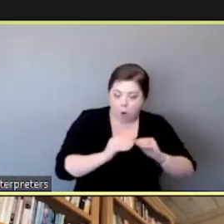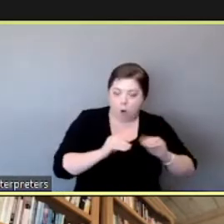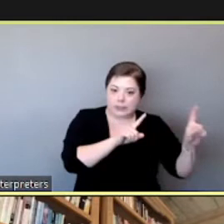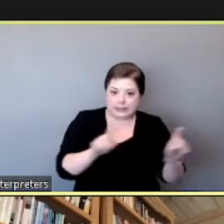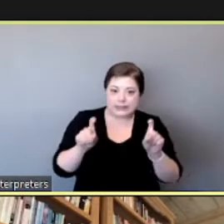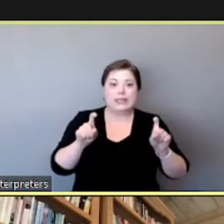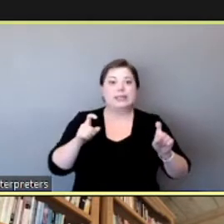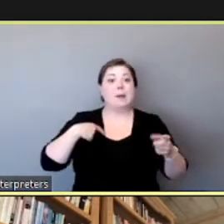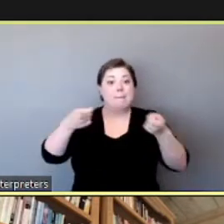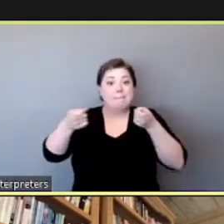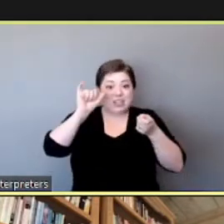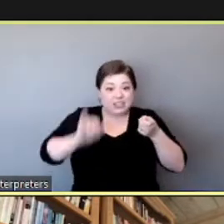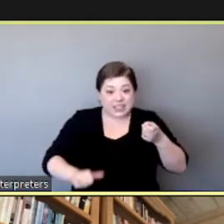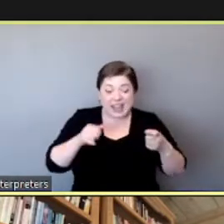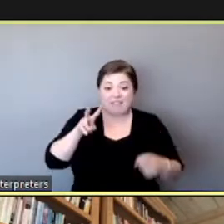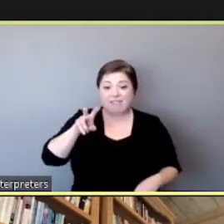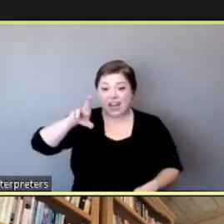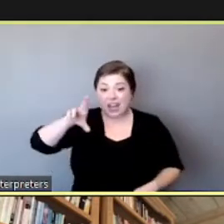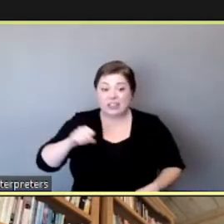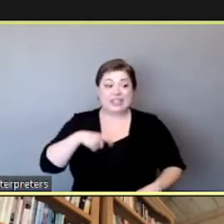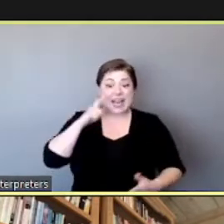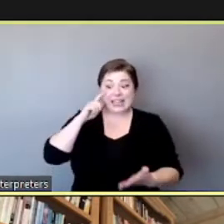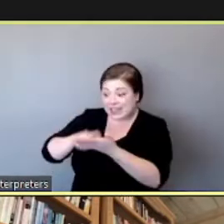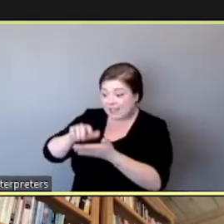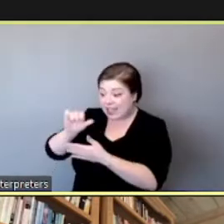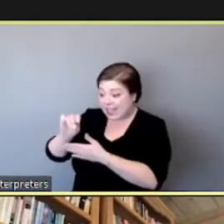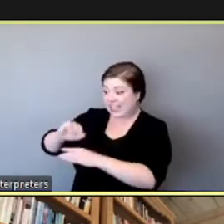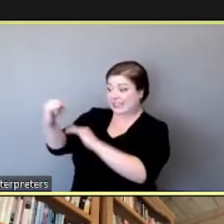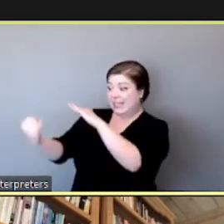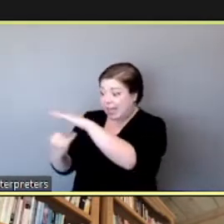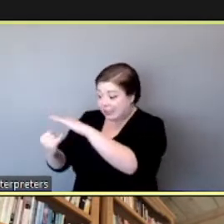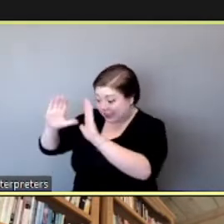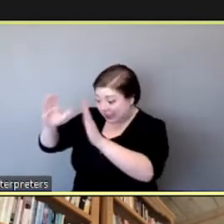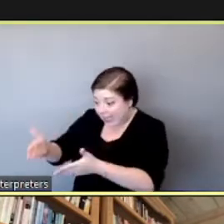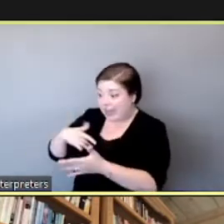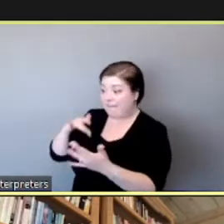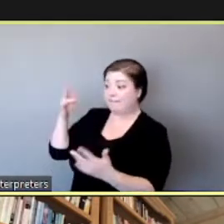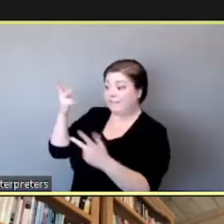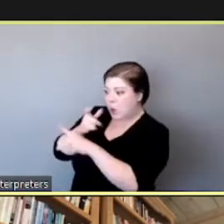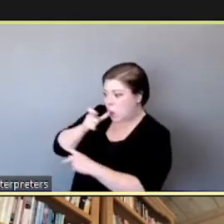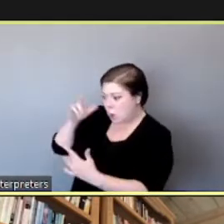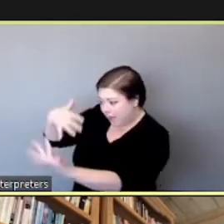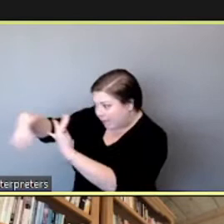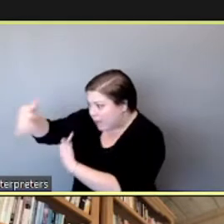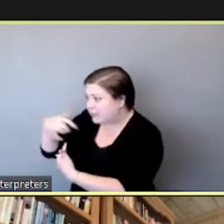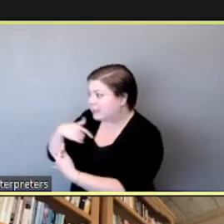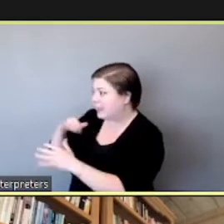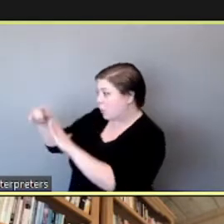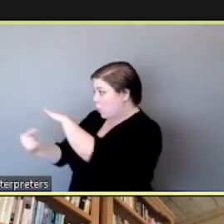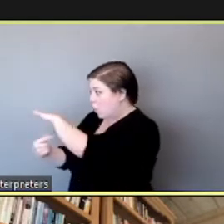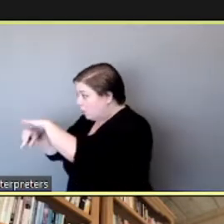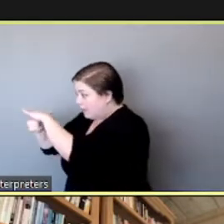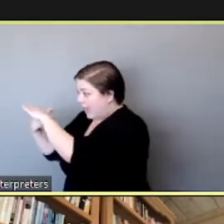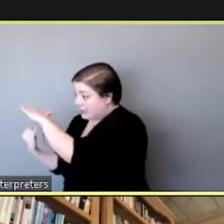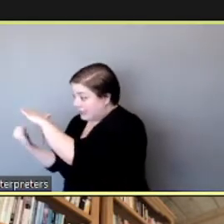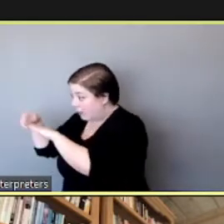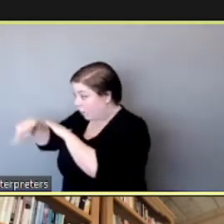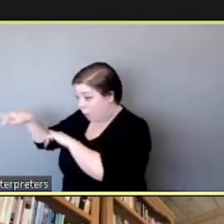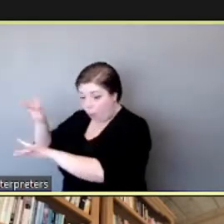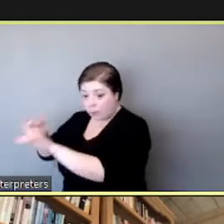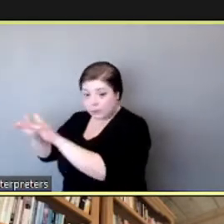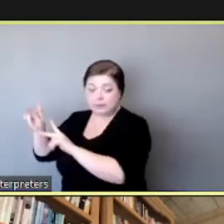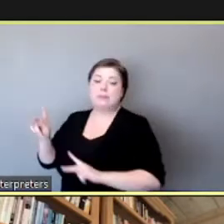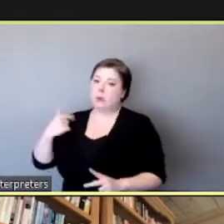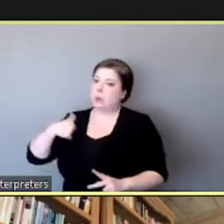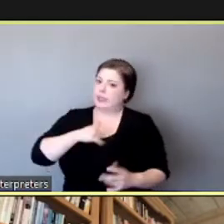identify cases, to isolate them, to get a hold of their contacts and quarantine their contacts. We're still meeting our metrics for